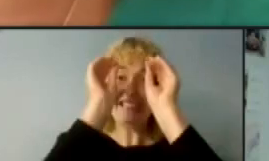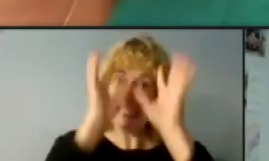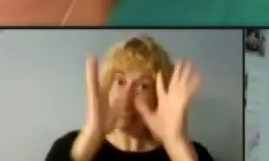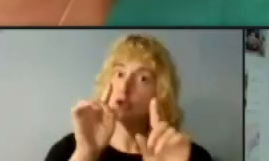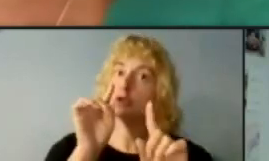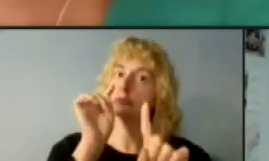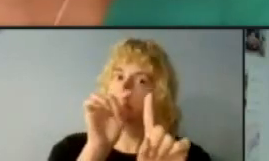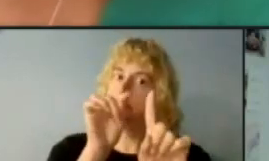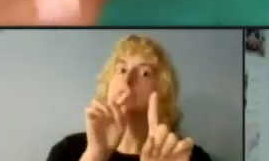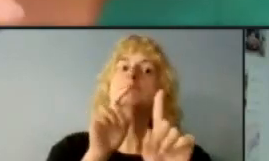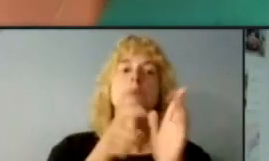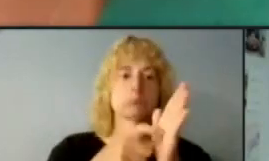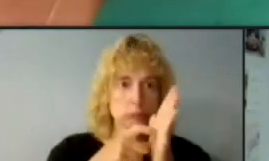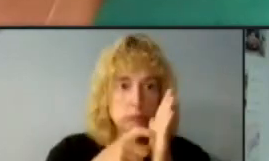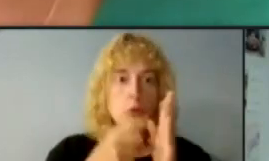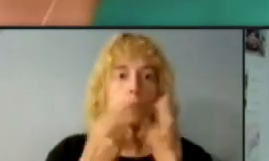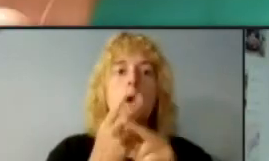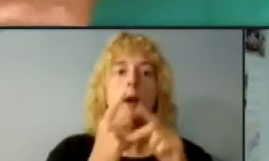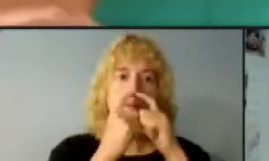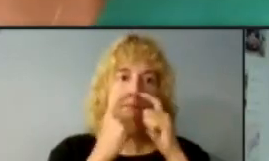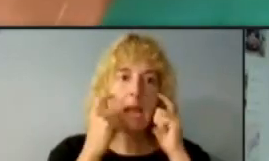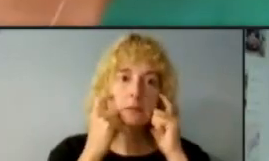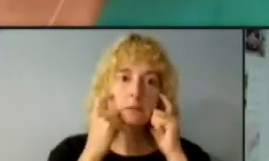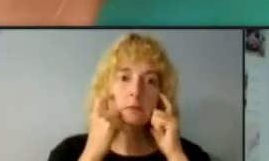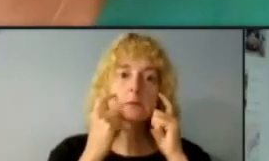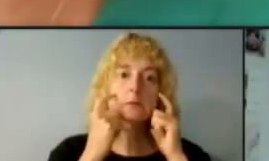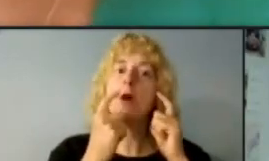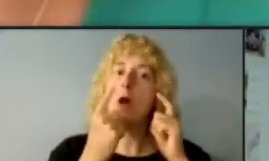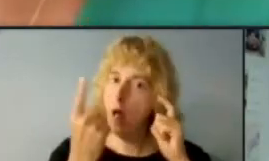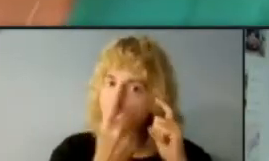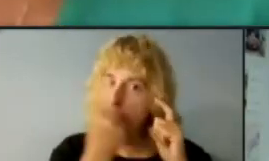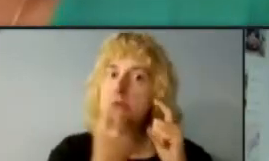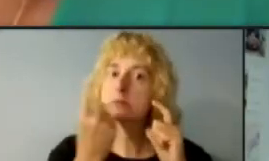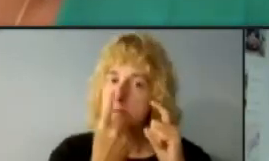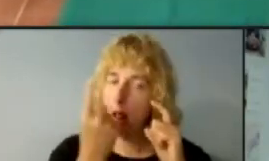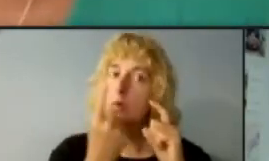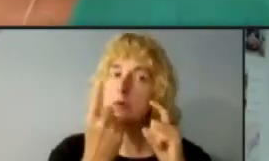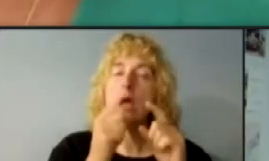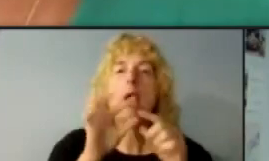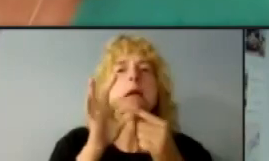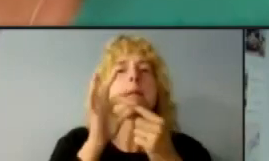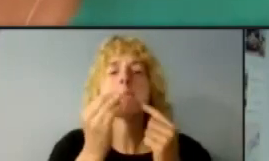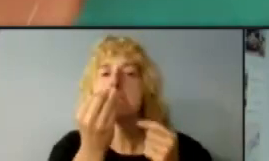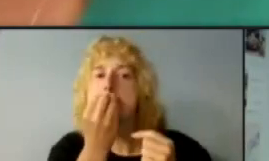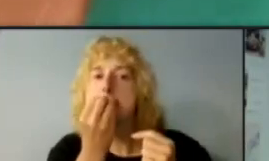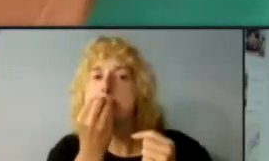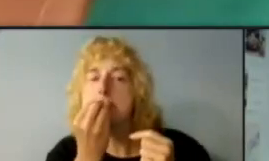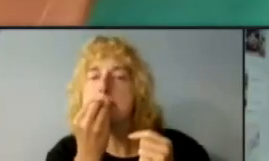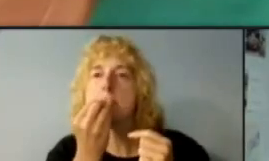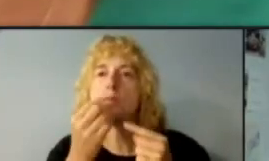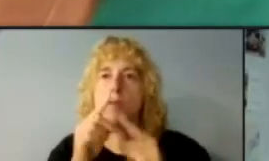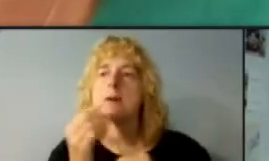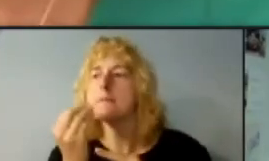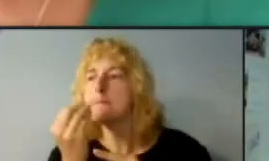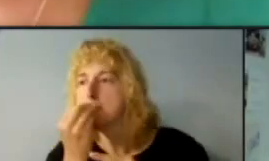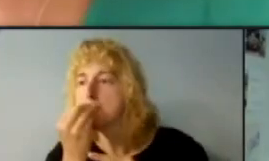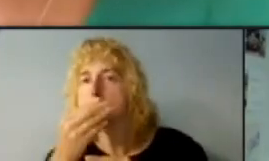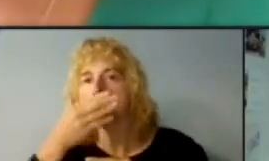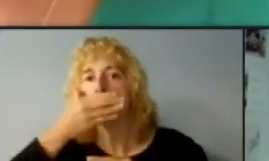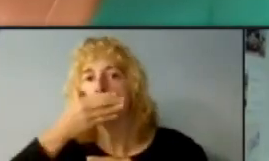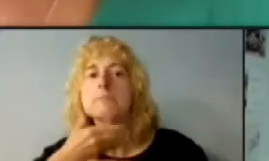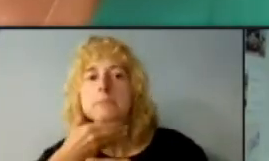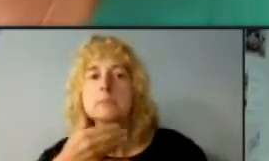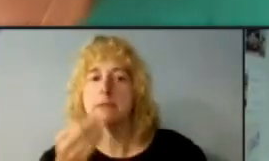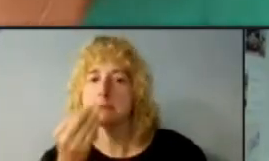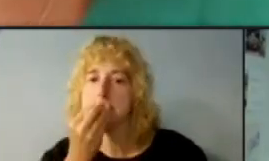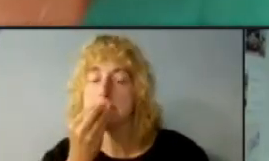mask. So they cannot, always. Yeah, so always at all times, except for meals. If they're, eating, of course, Right. They don't have to wear their mask.